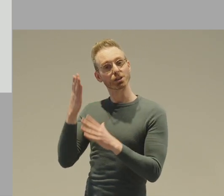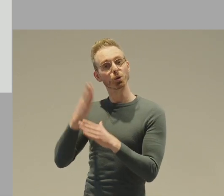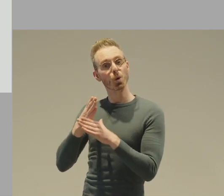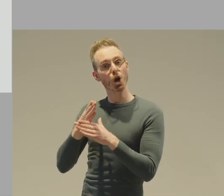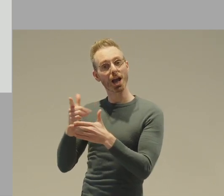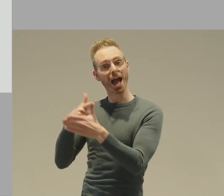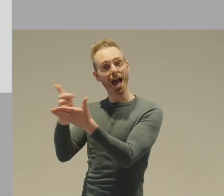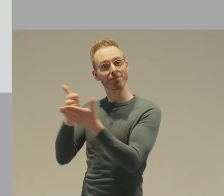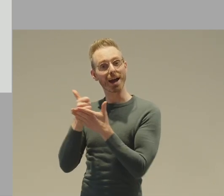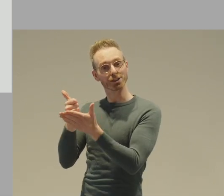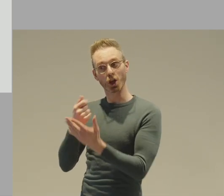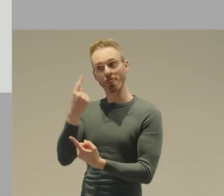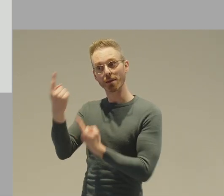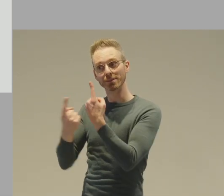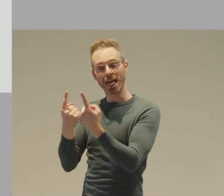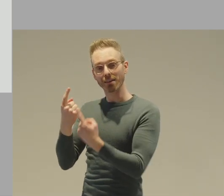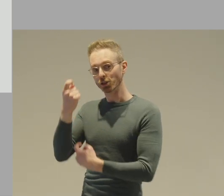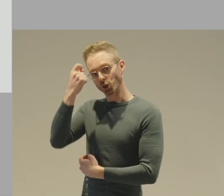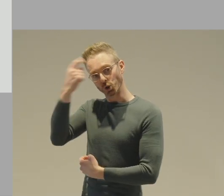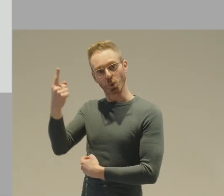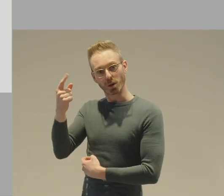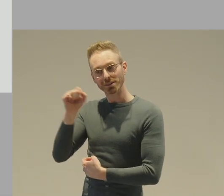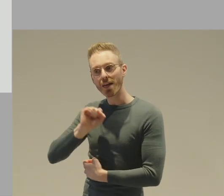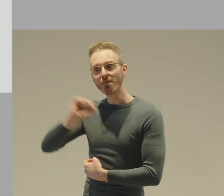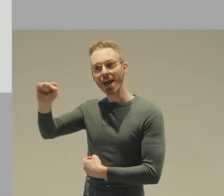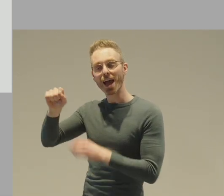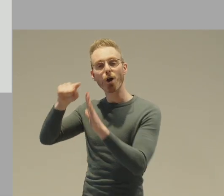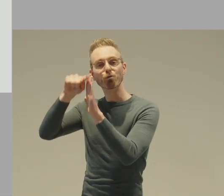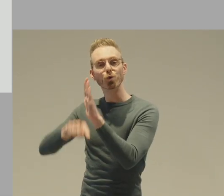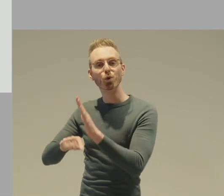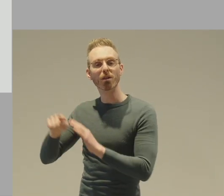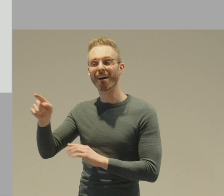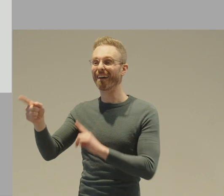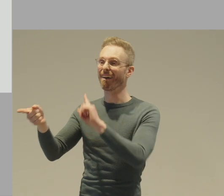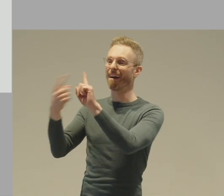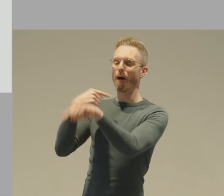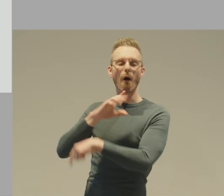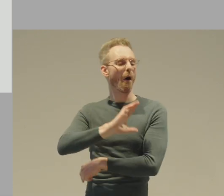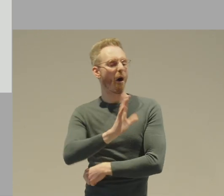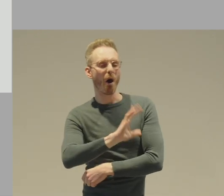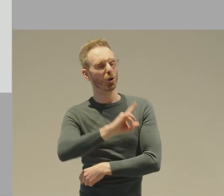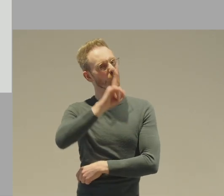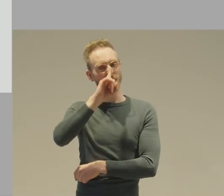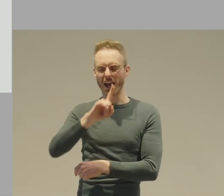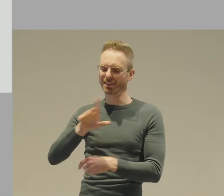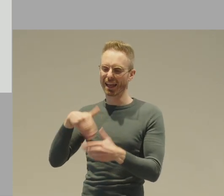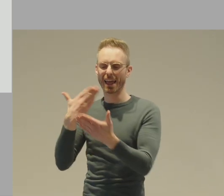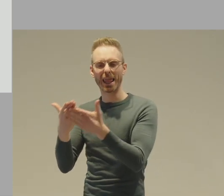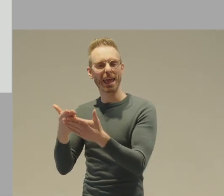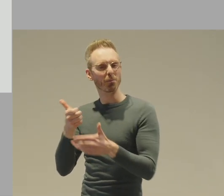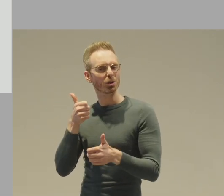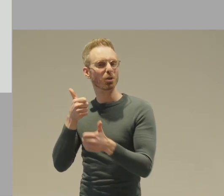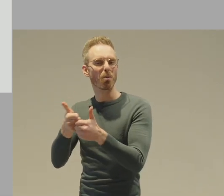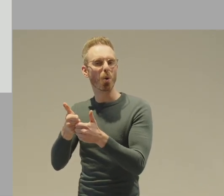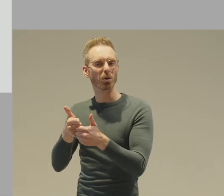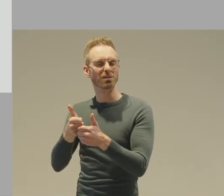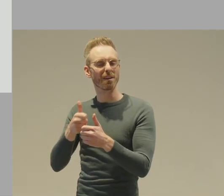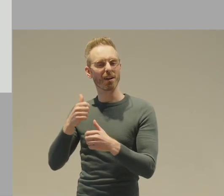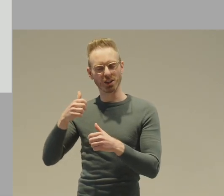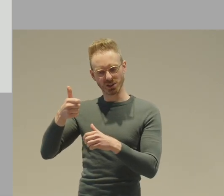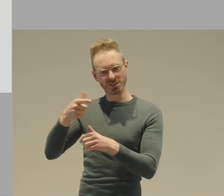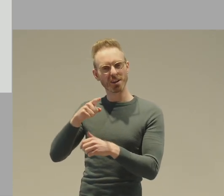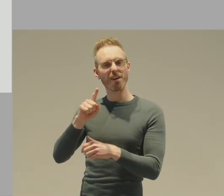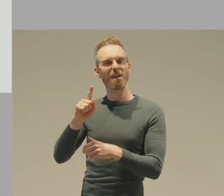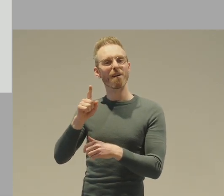me, as I had recently, and says, you can't get support for a support worker unless you're working in your home borough. And I was like, what?